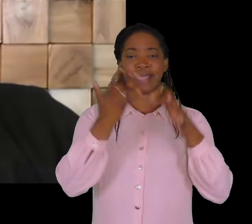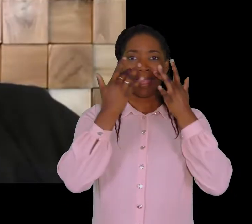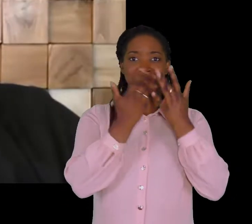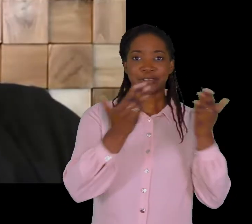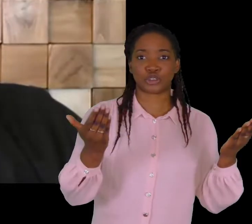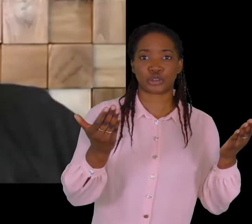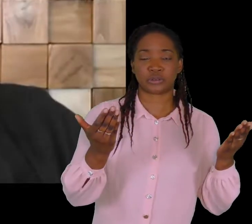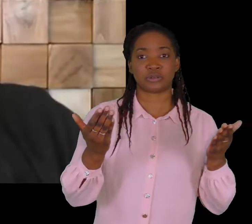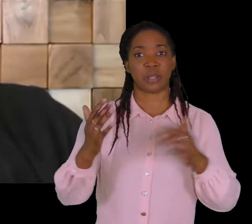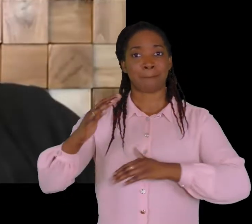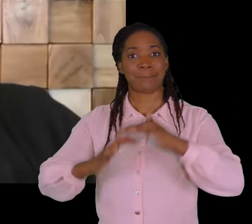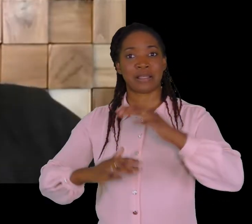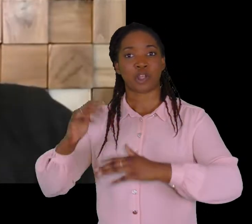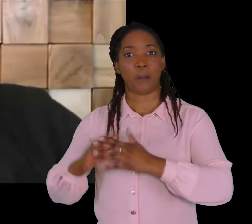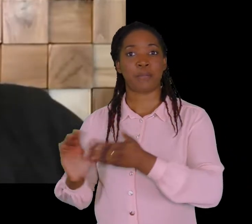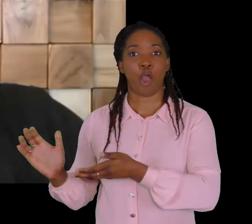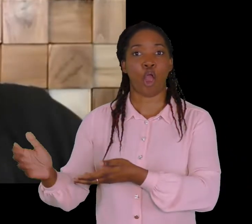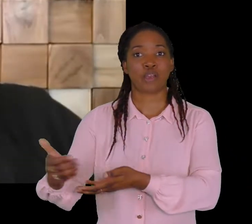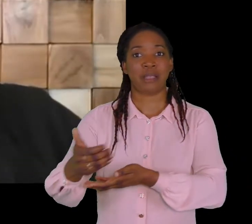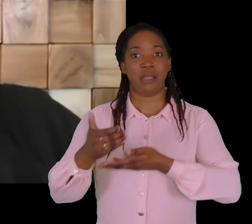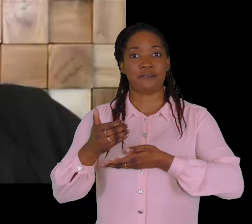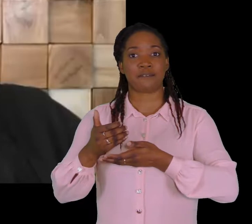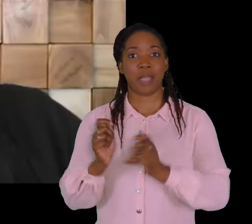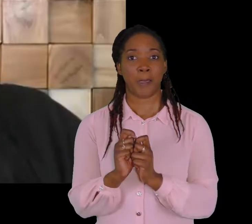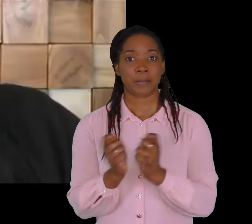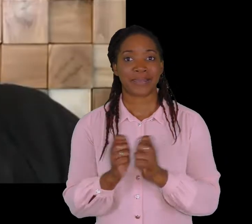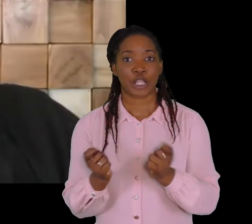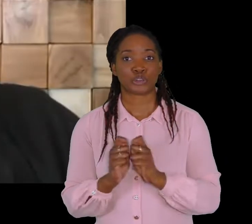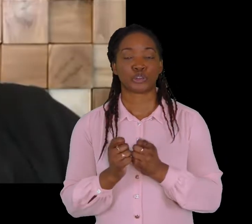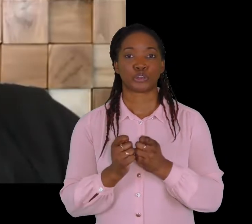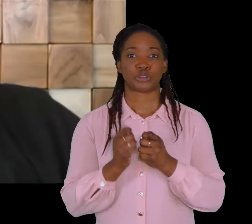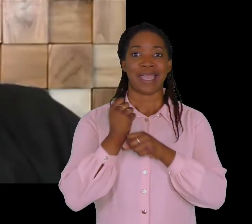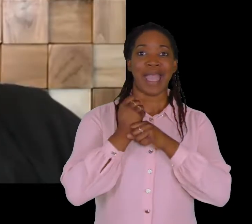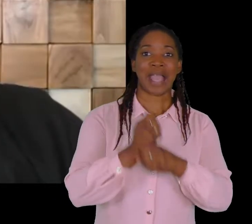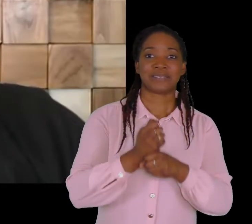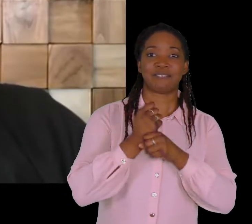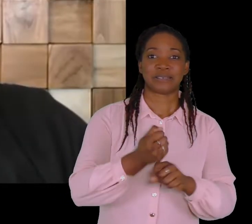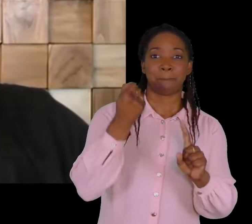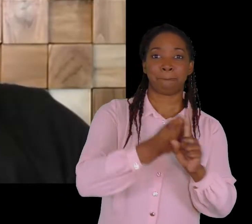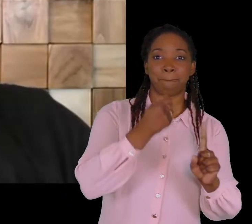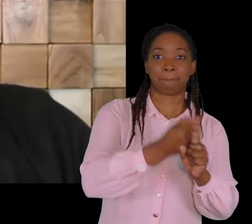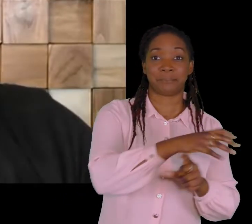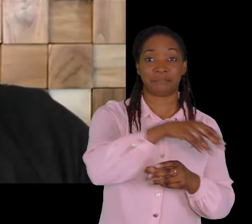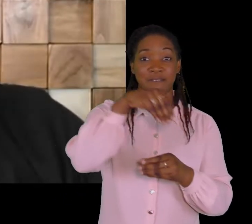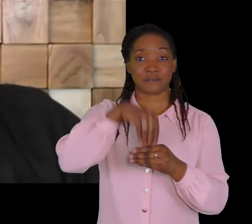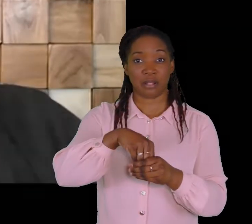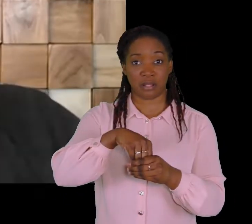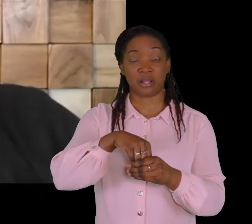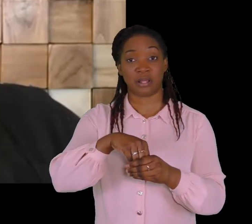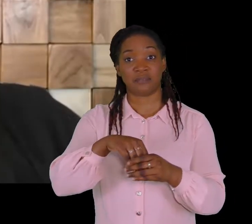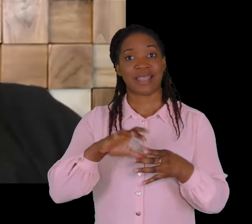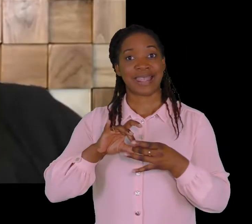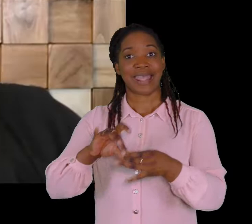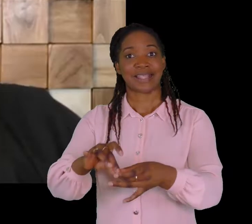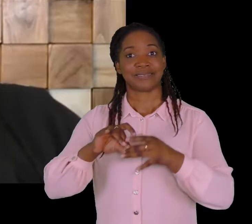staging of exhibitions, the building of archives and publications, the linking of activism and community,